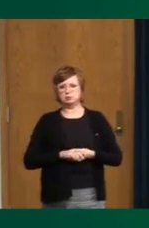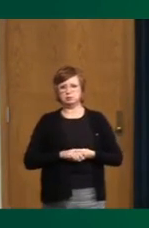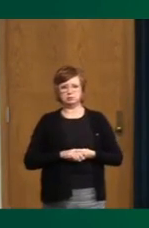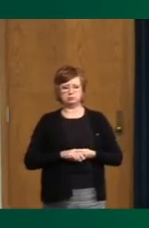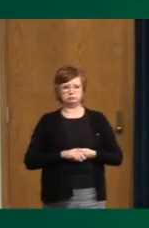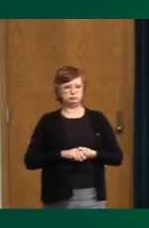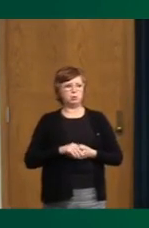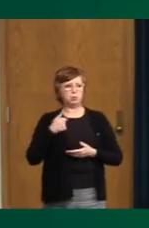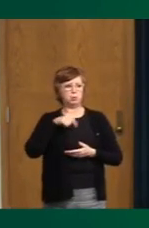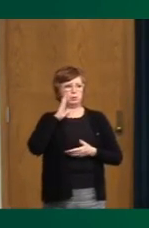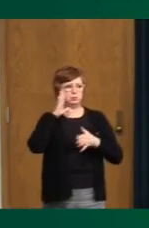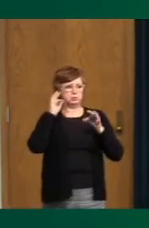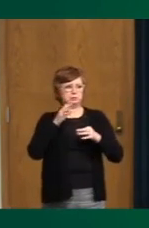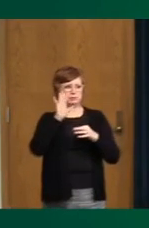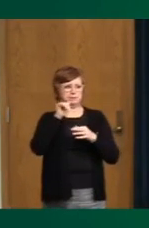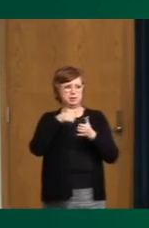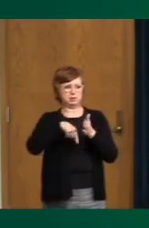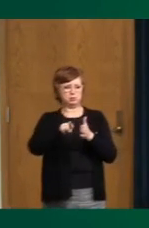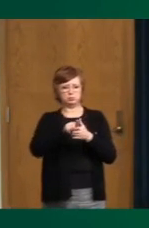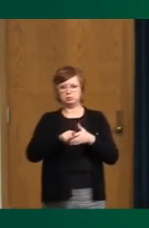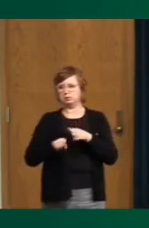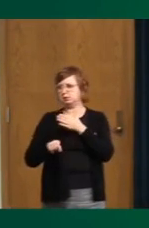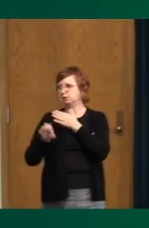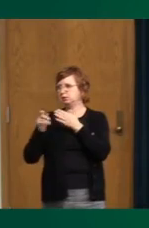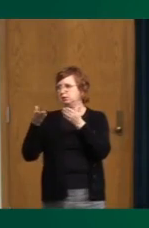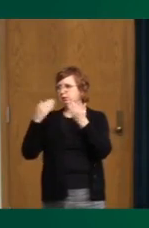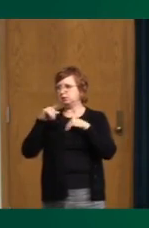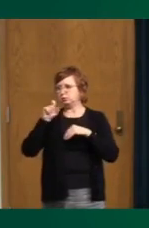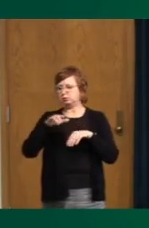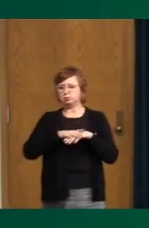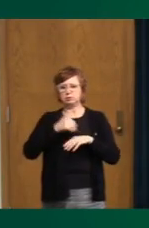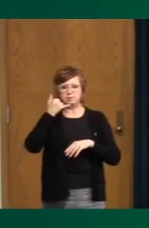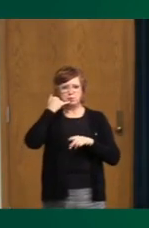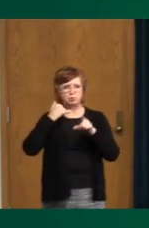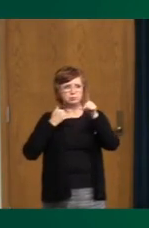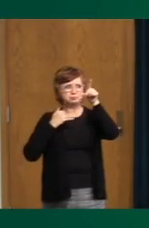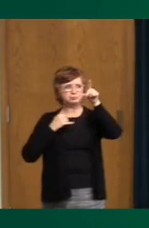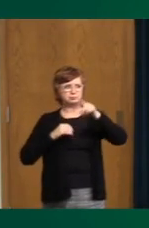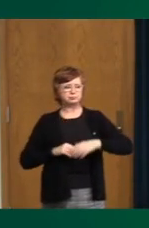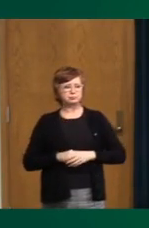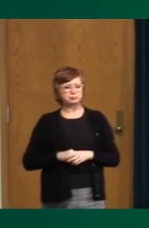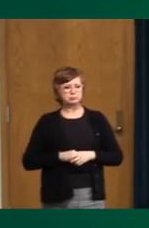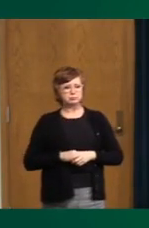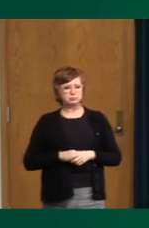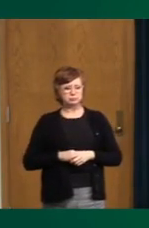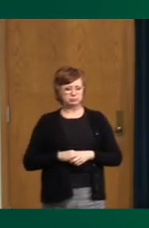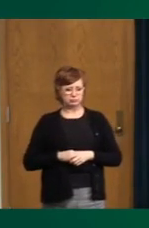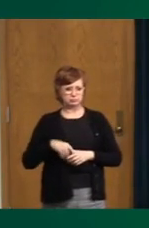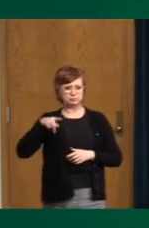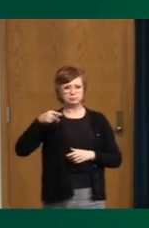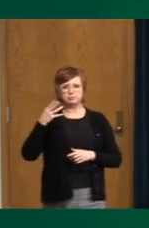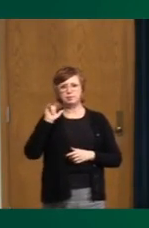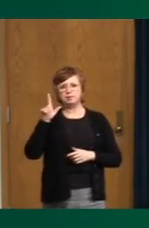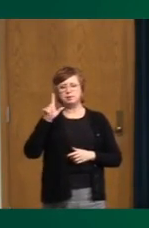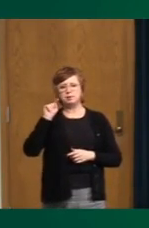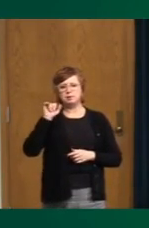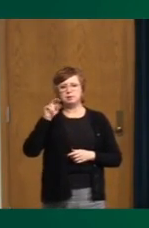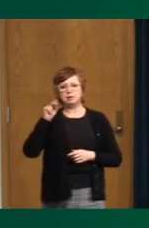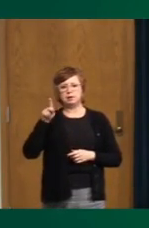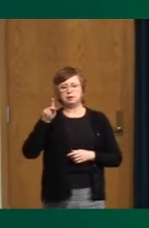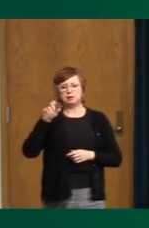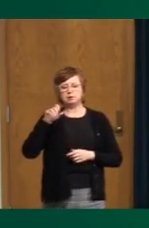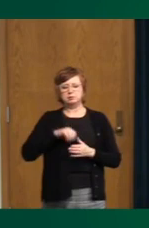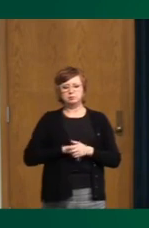Have a decision next week. And we'll take our next question from the phone line. We have Phil Tank with the Star Phoenix.